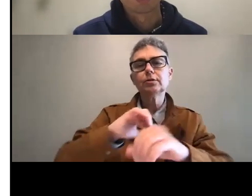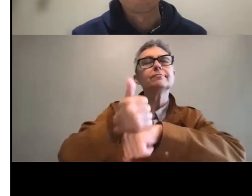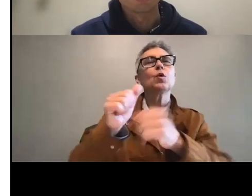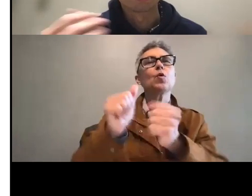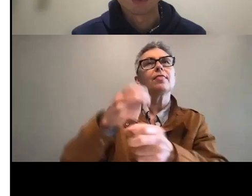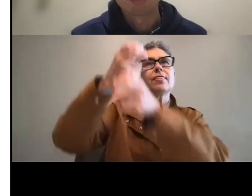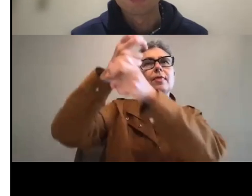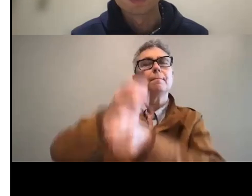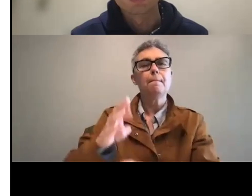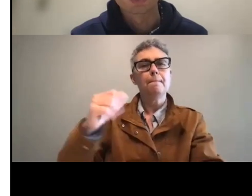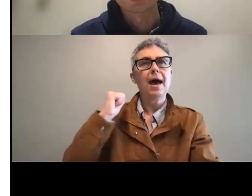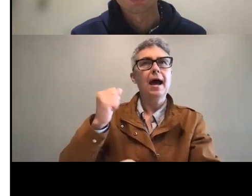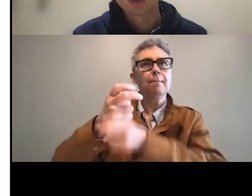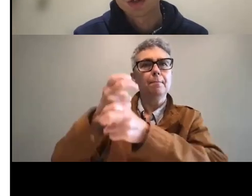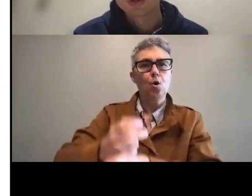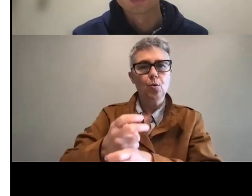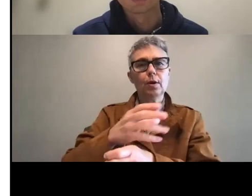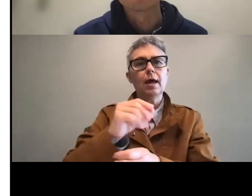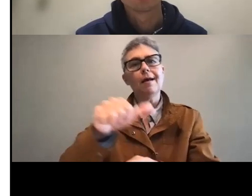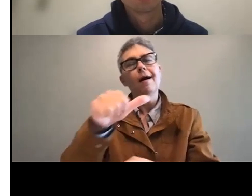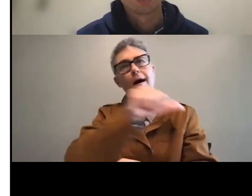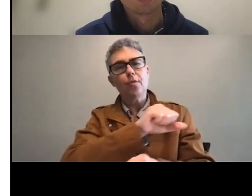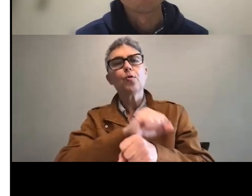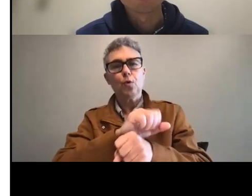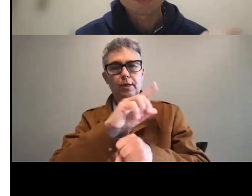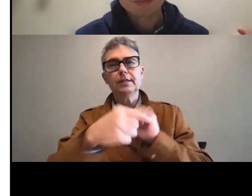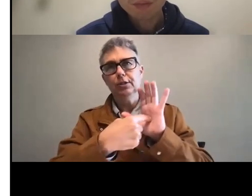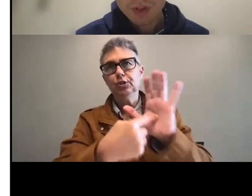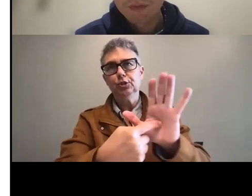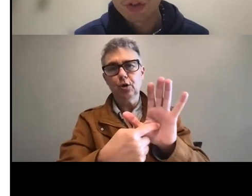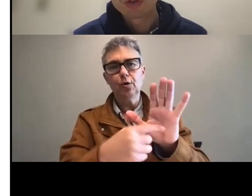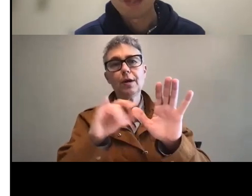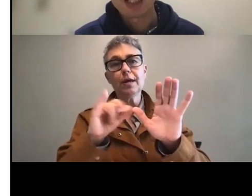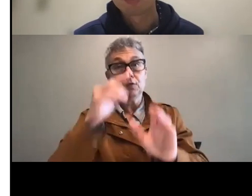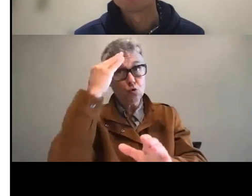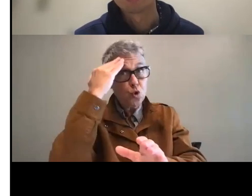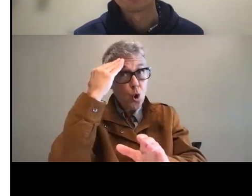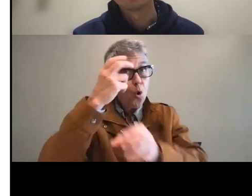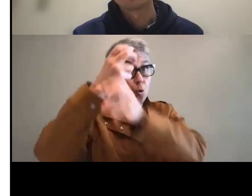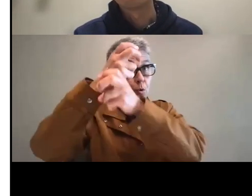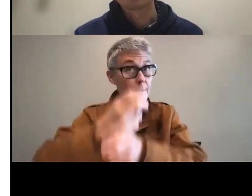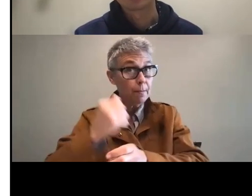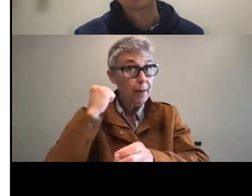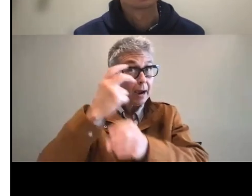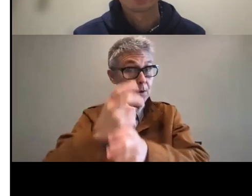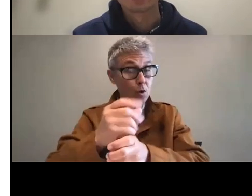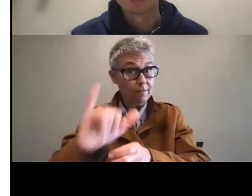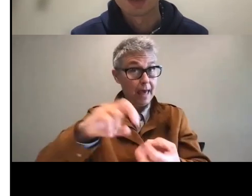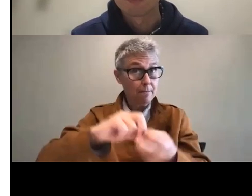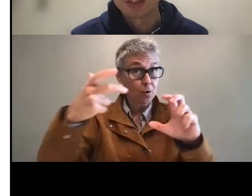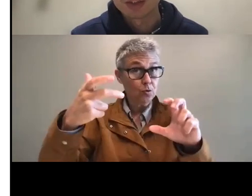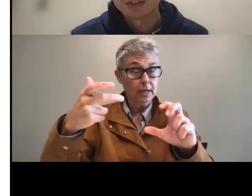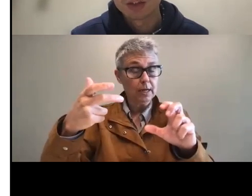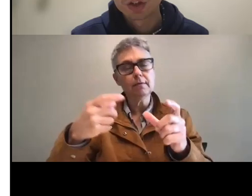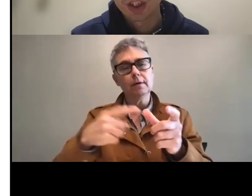And previous work has already shown that if you know the backbone of the protein, let's say you